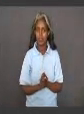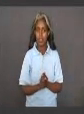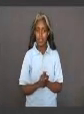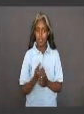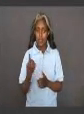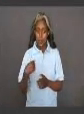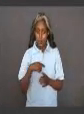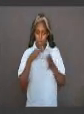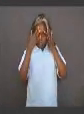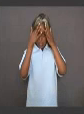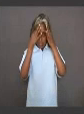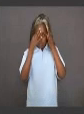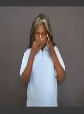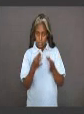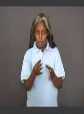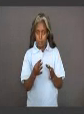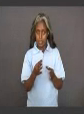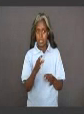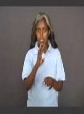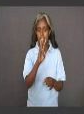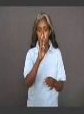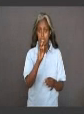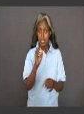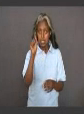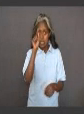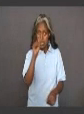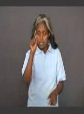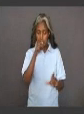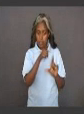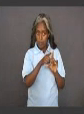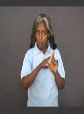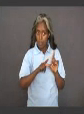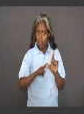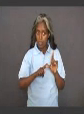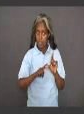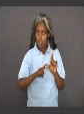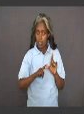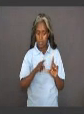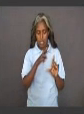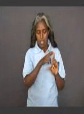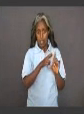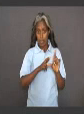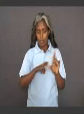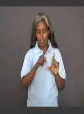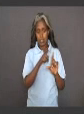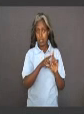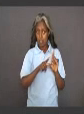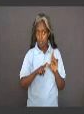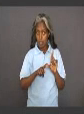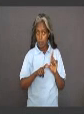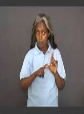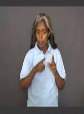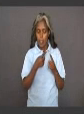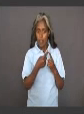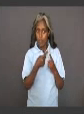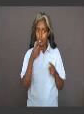We can determine that a 60-degree angle is a reference angle for